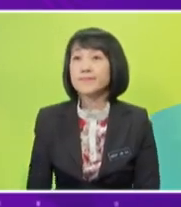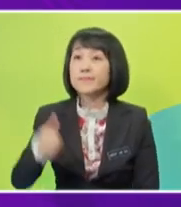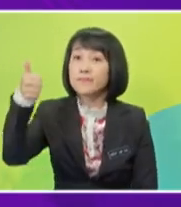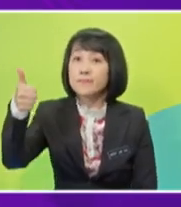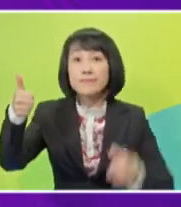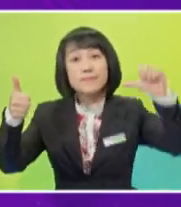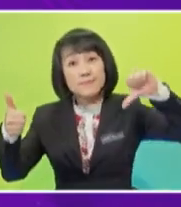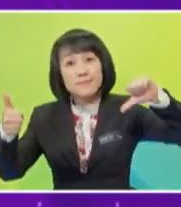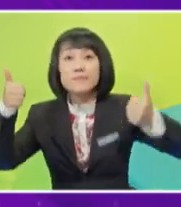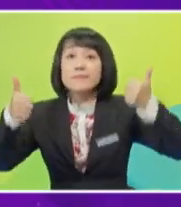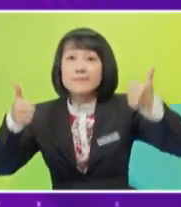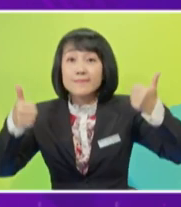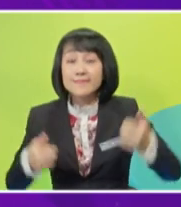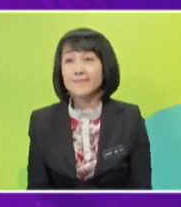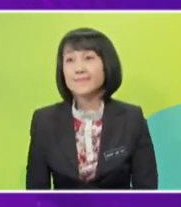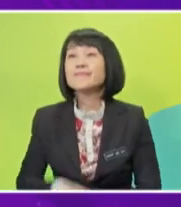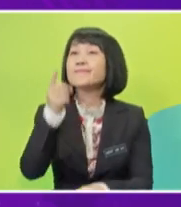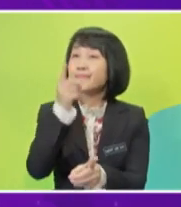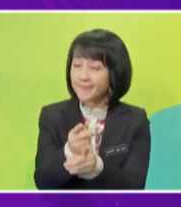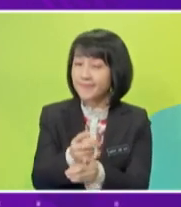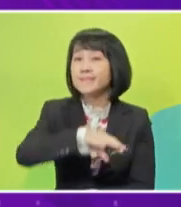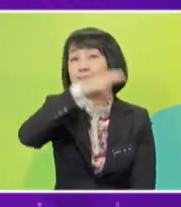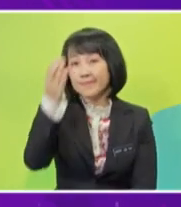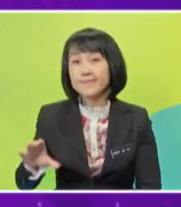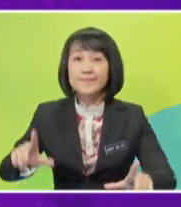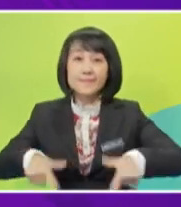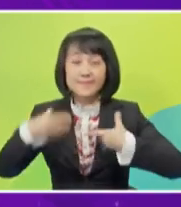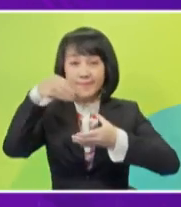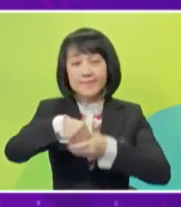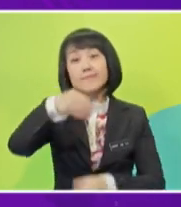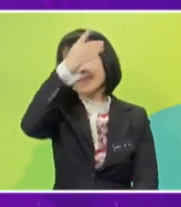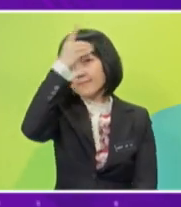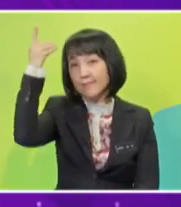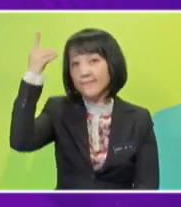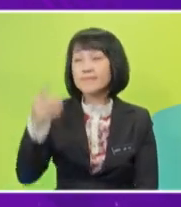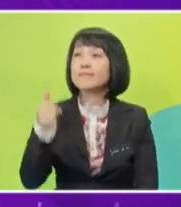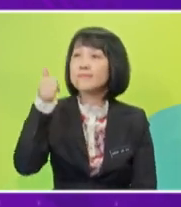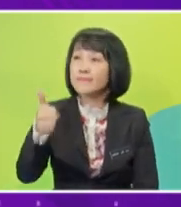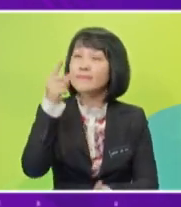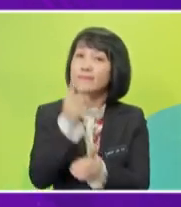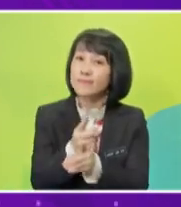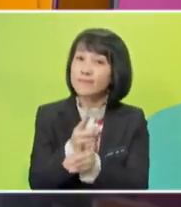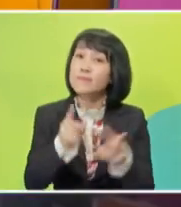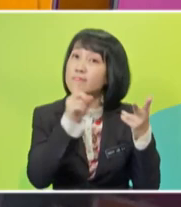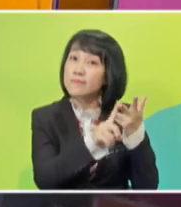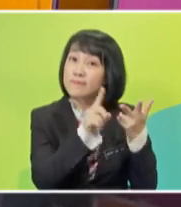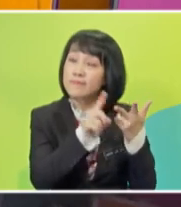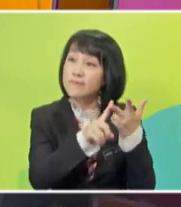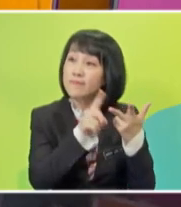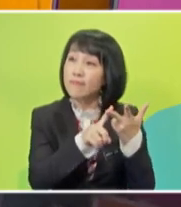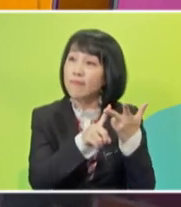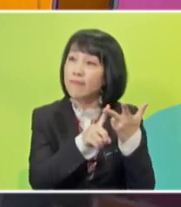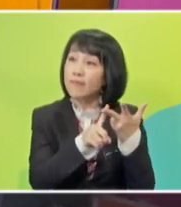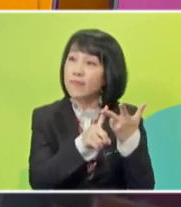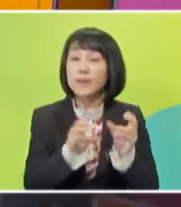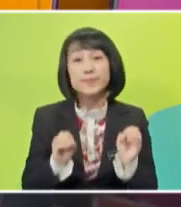thumbs down? Yes, you are right. So the camel lives in the desert. Okay, the third one. Look at this one. We've